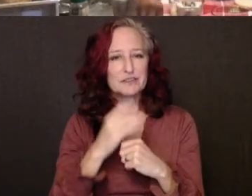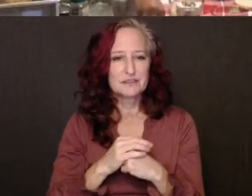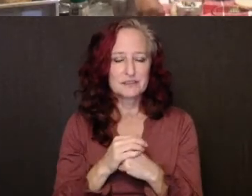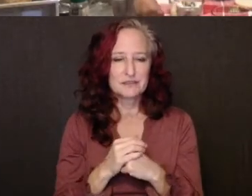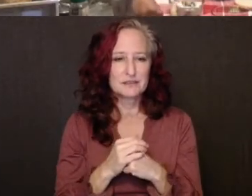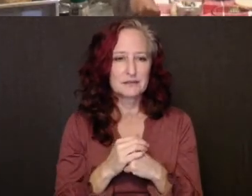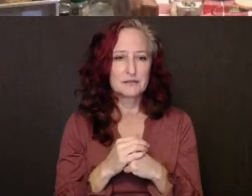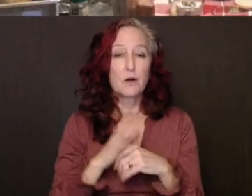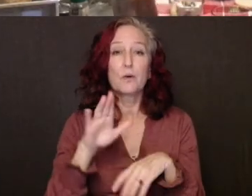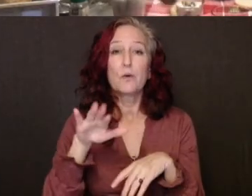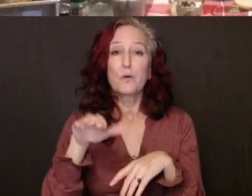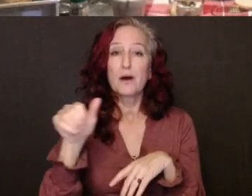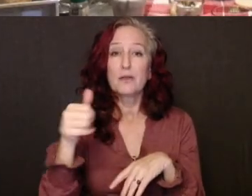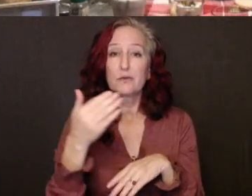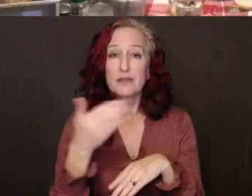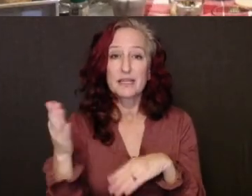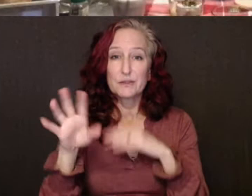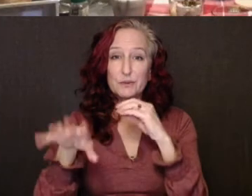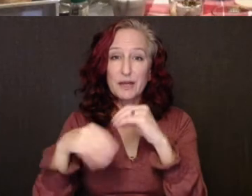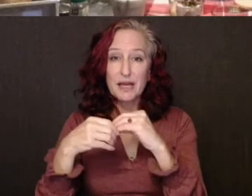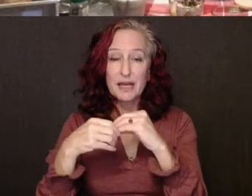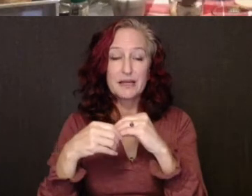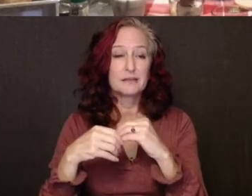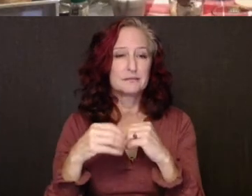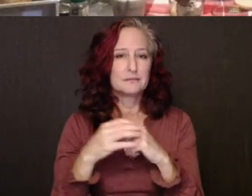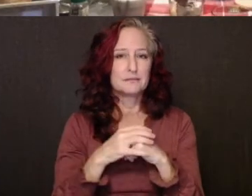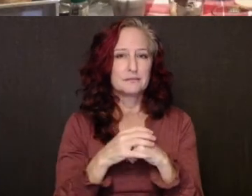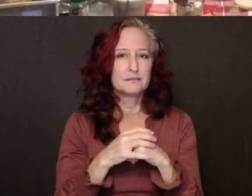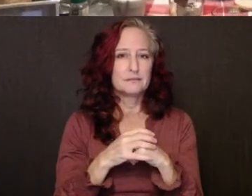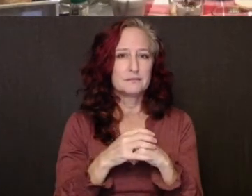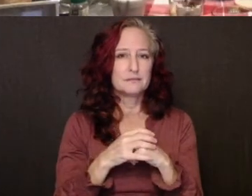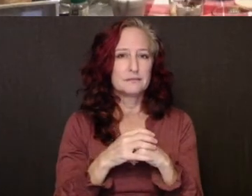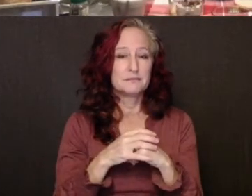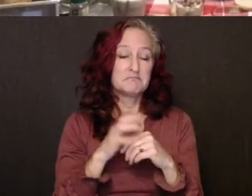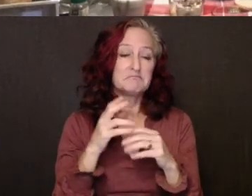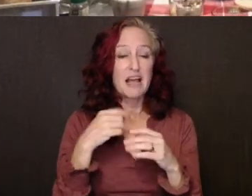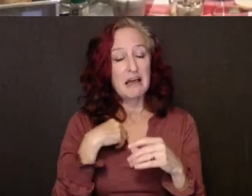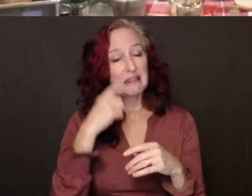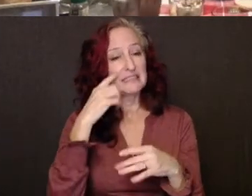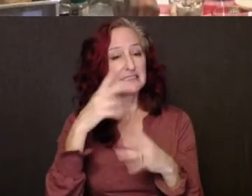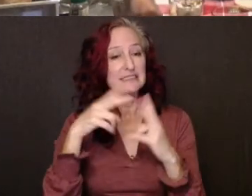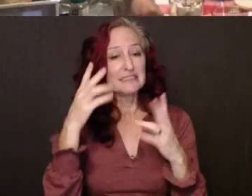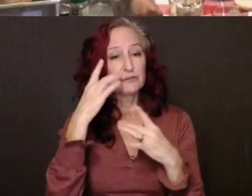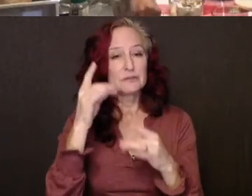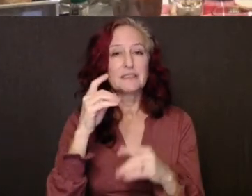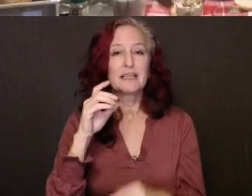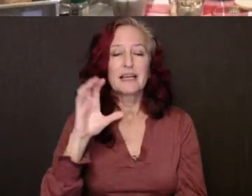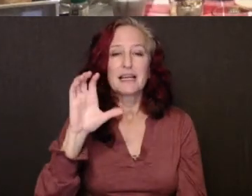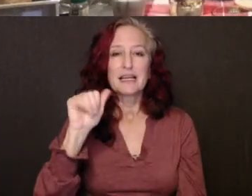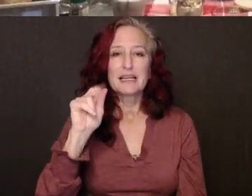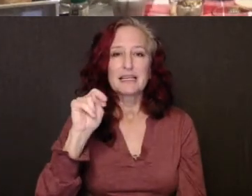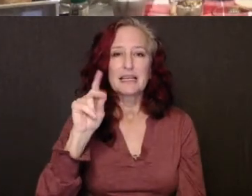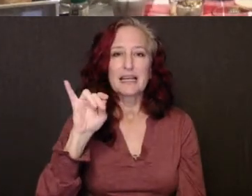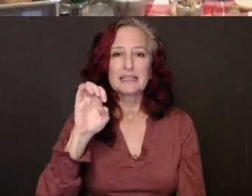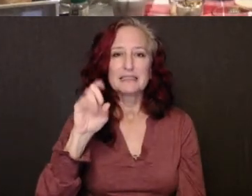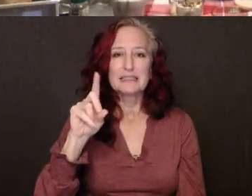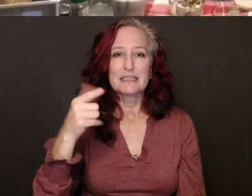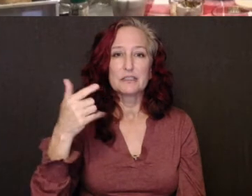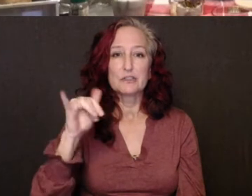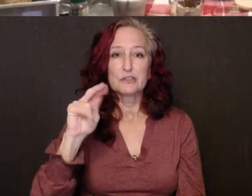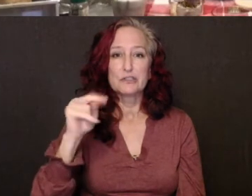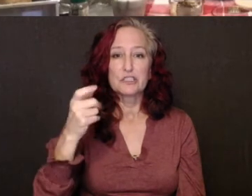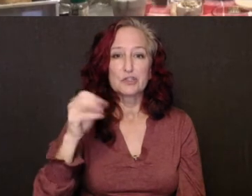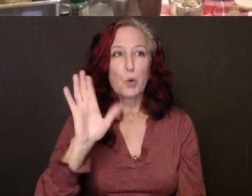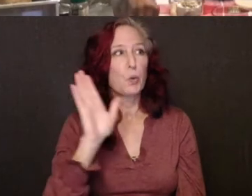So again, like a lot of Indian sweets use pistachios, and it just gives like a really nice crunch. And also, I